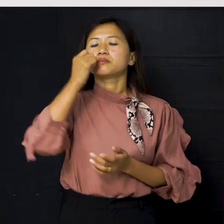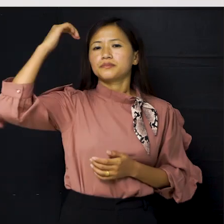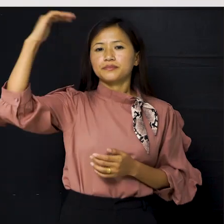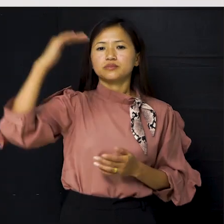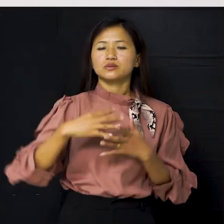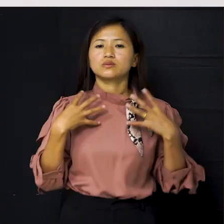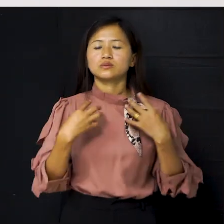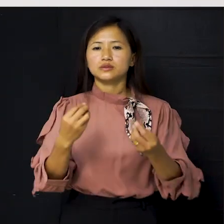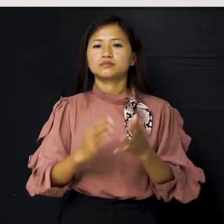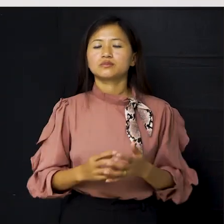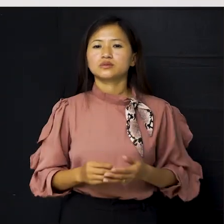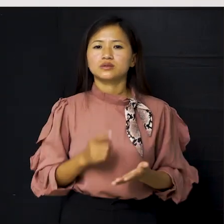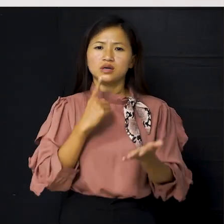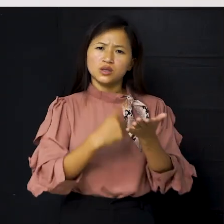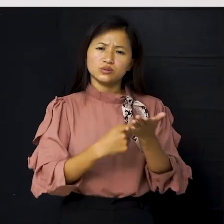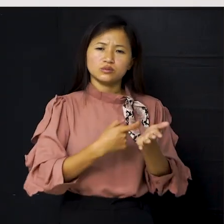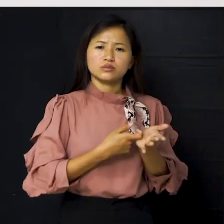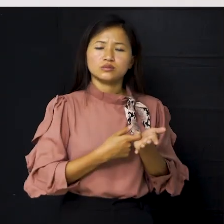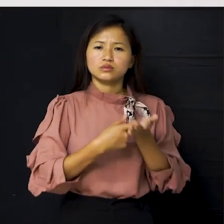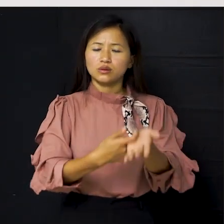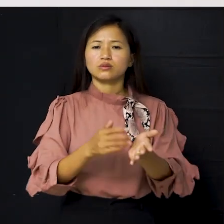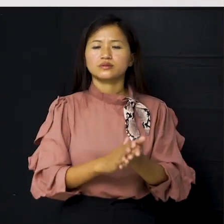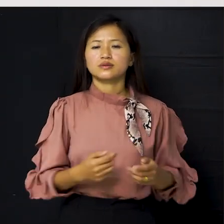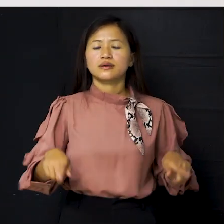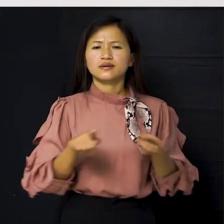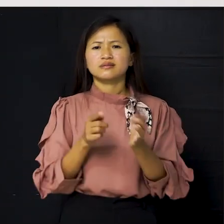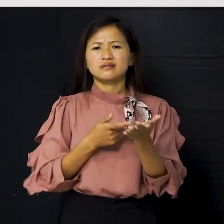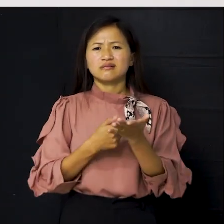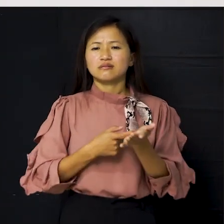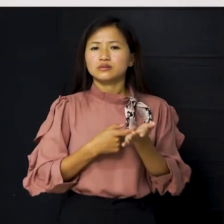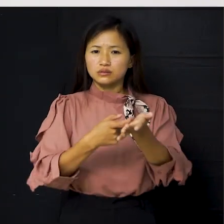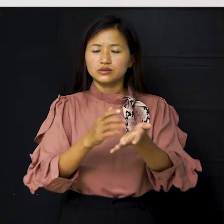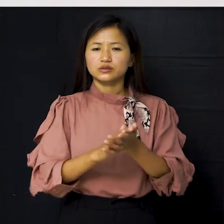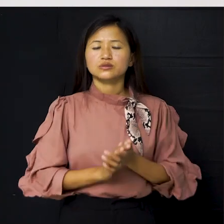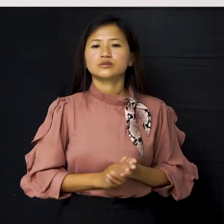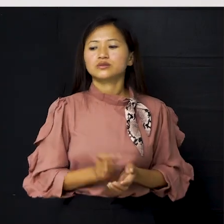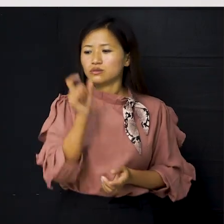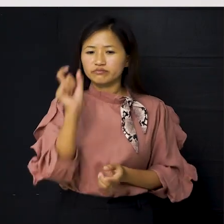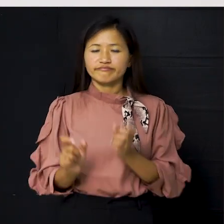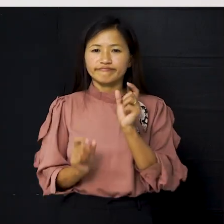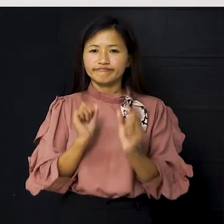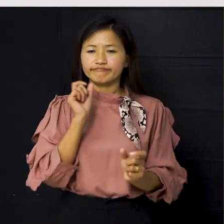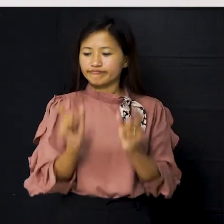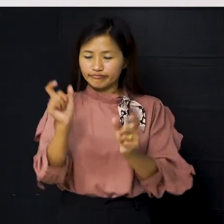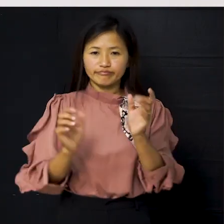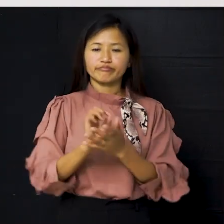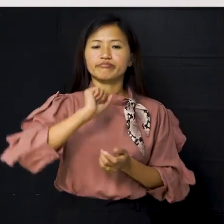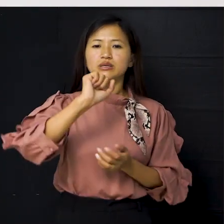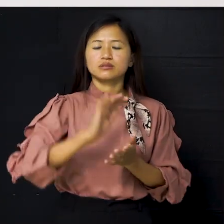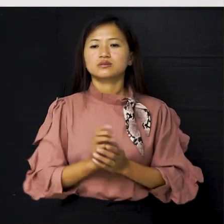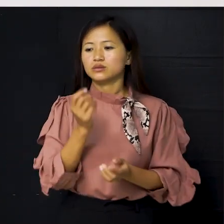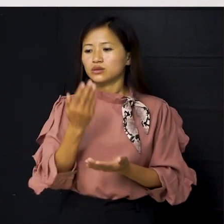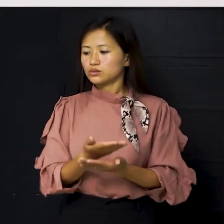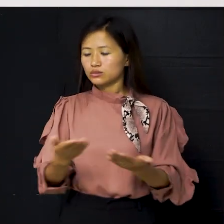only wanted to impose some rules and regulations to his own people, and they had to follow by force. So though these